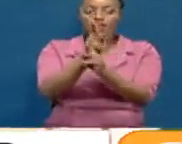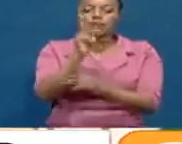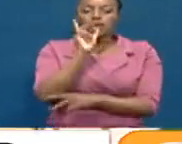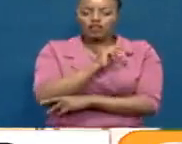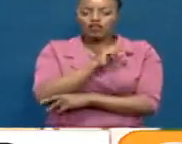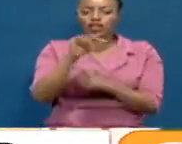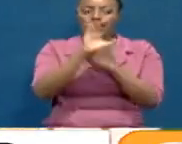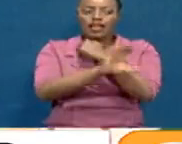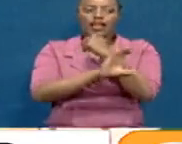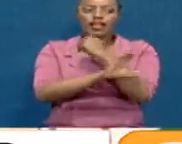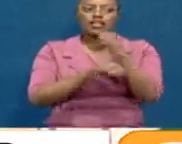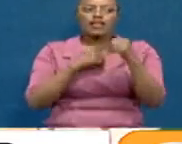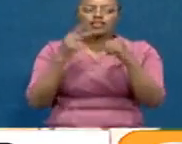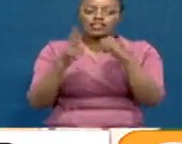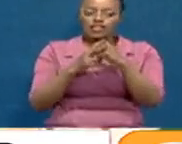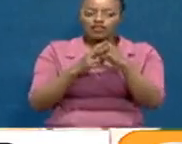of